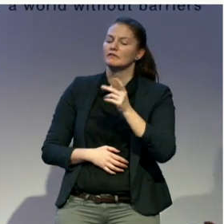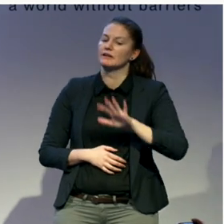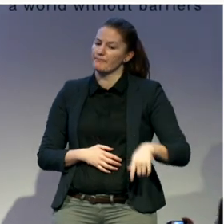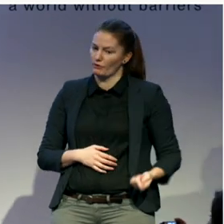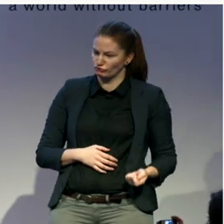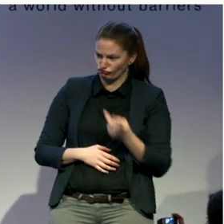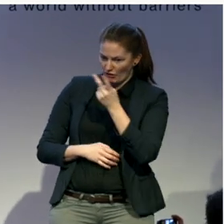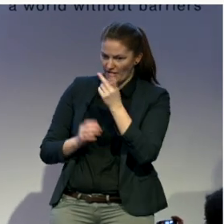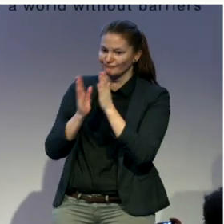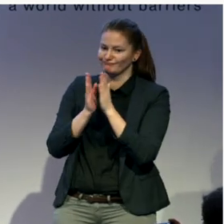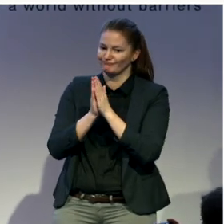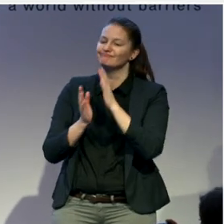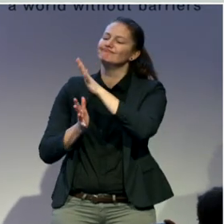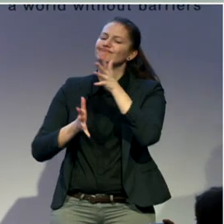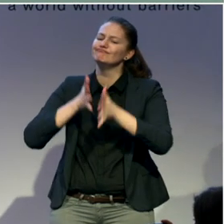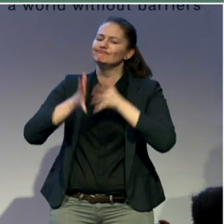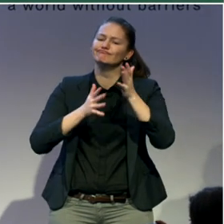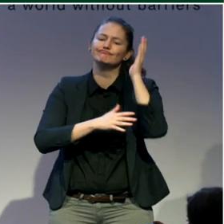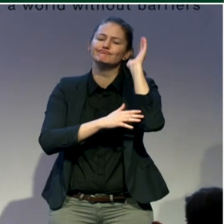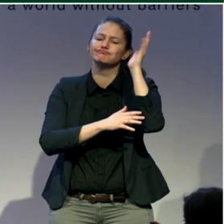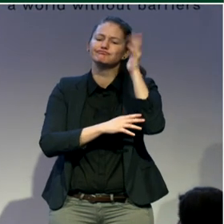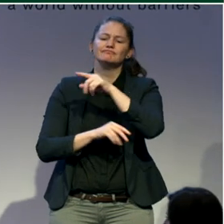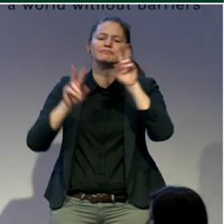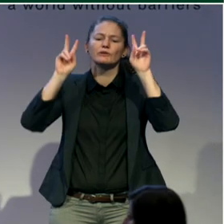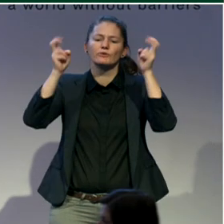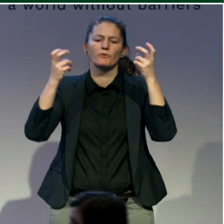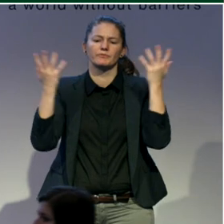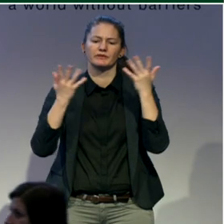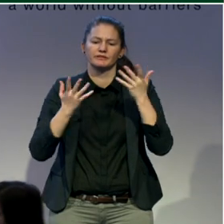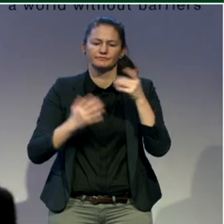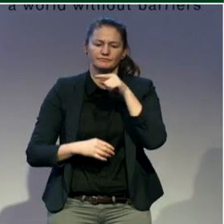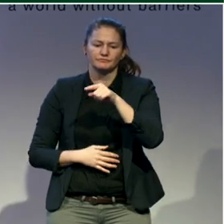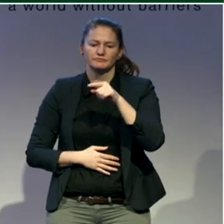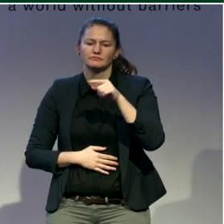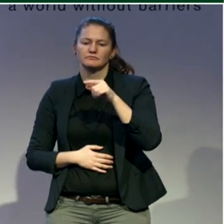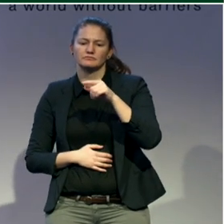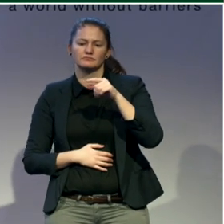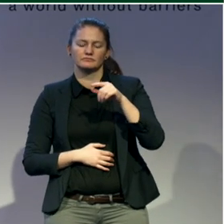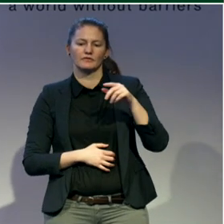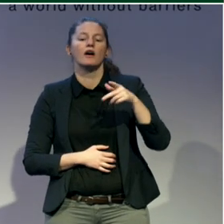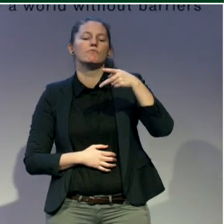Where is the, how can I change the slides? Maybe this. Oh. I don't know.